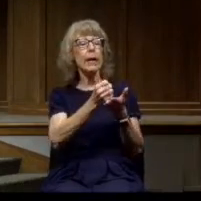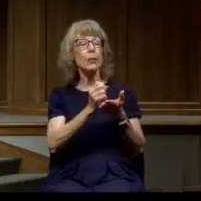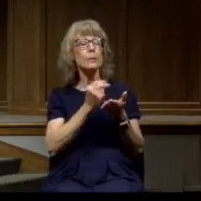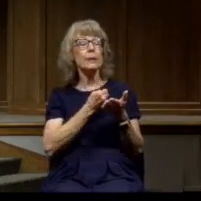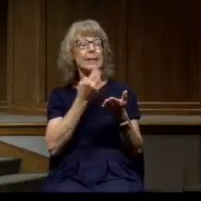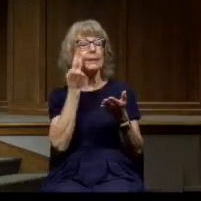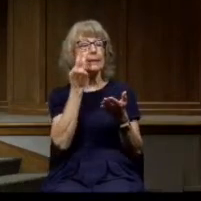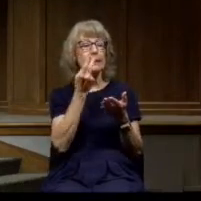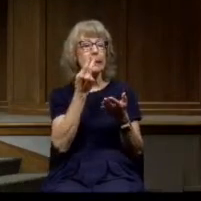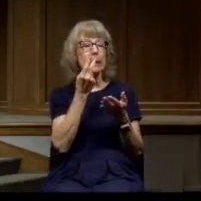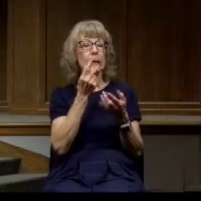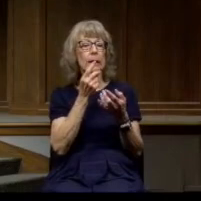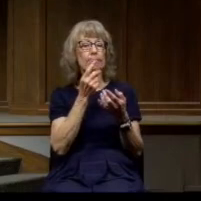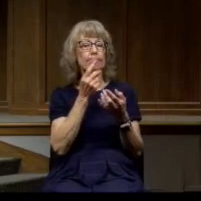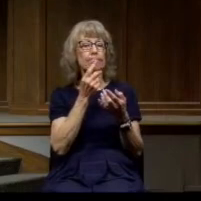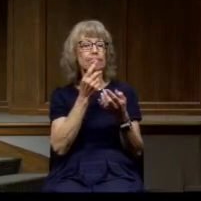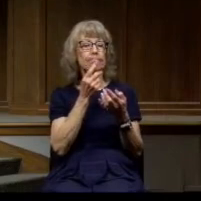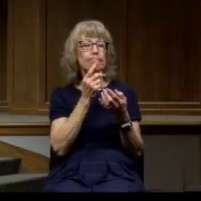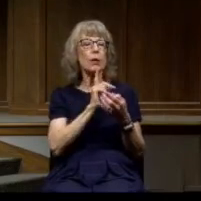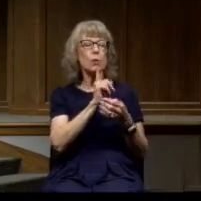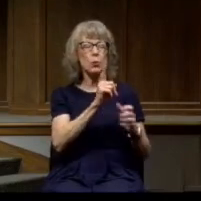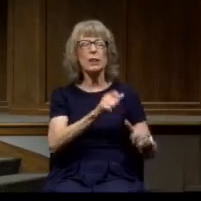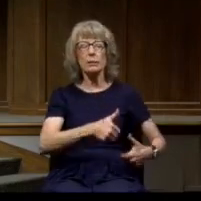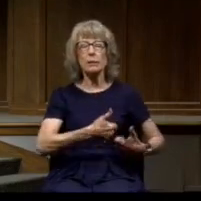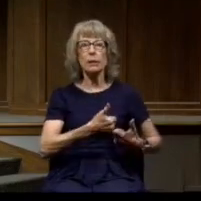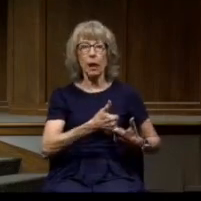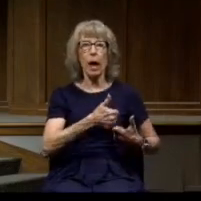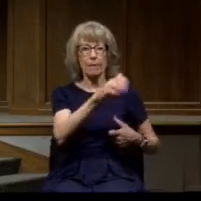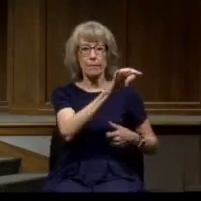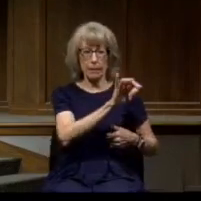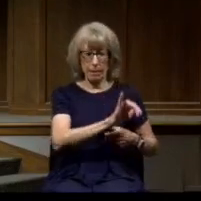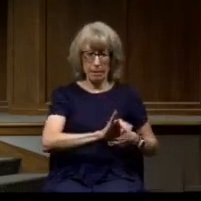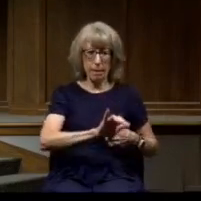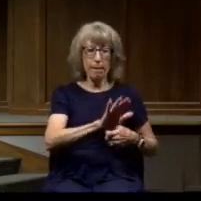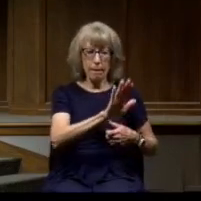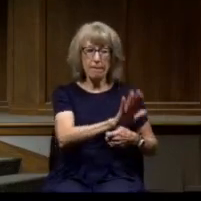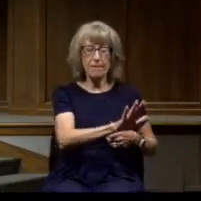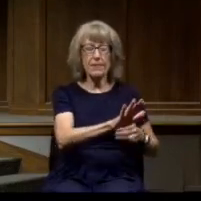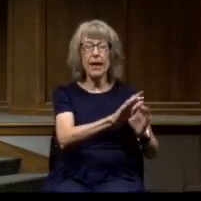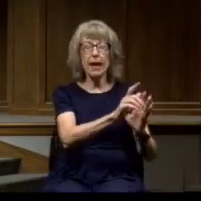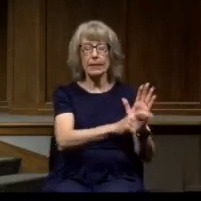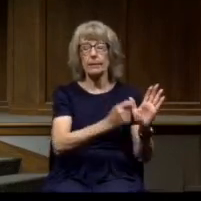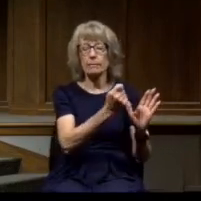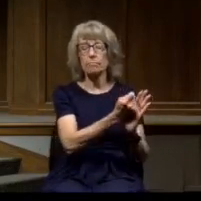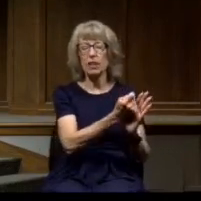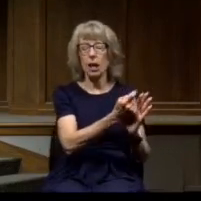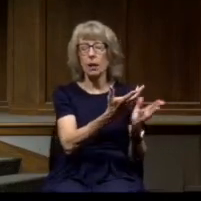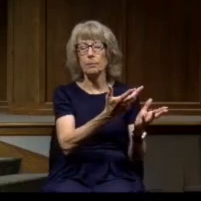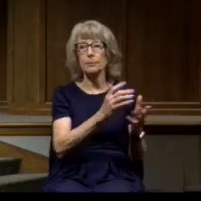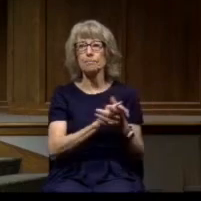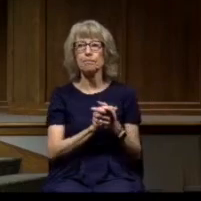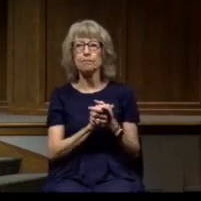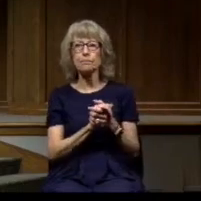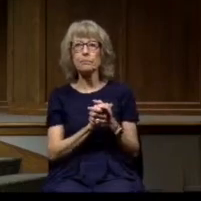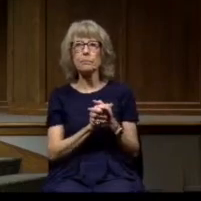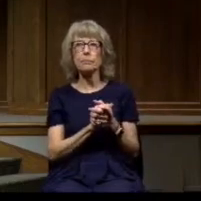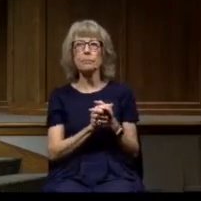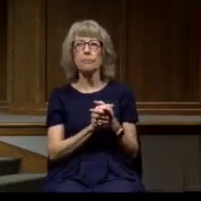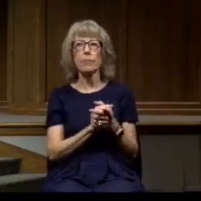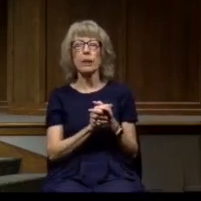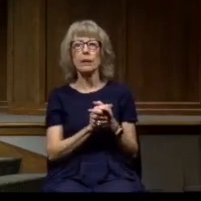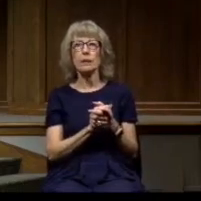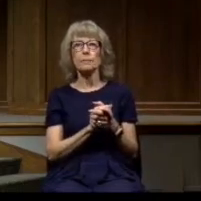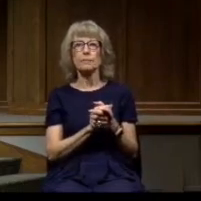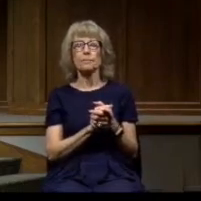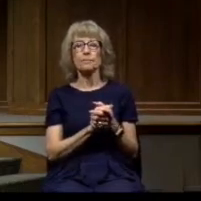here's, we have no idea what these ladies are fighting about. But here's a hypothetical situation that, if it were true, would add weight to what Paul